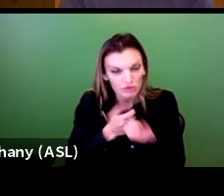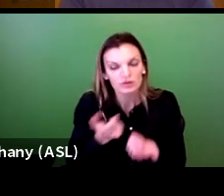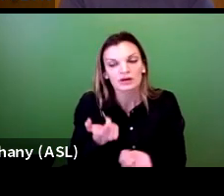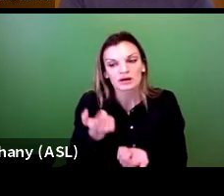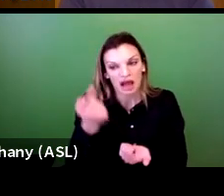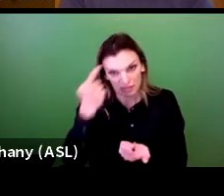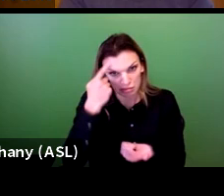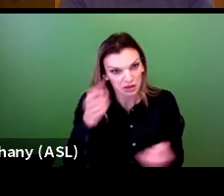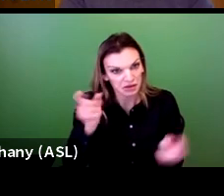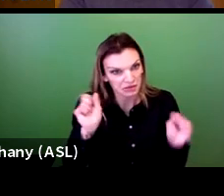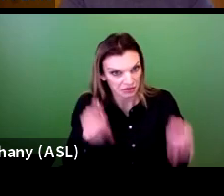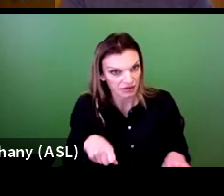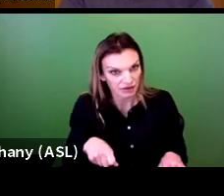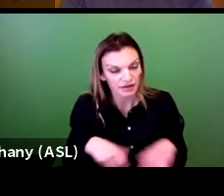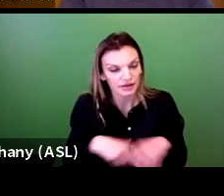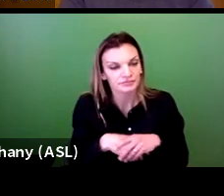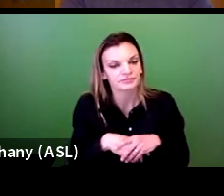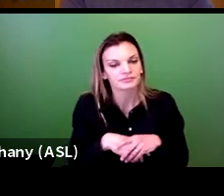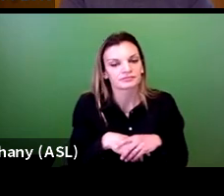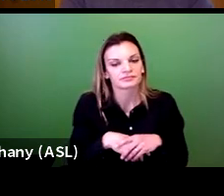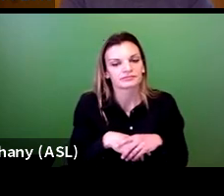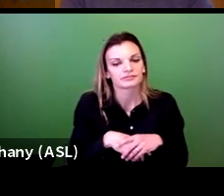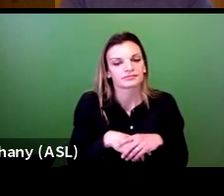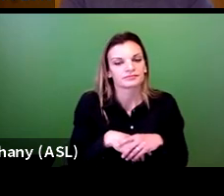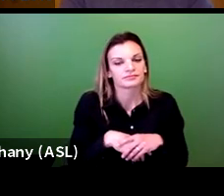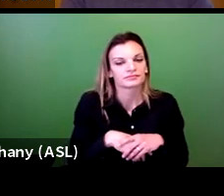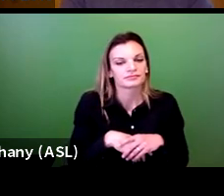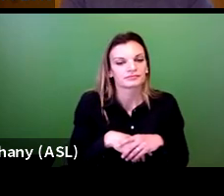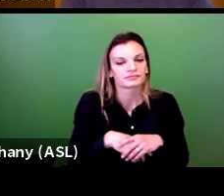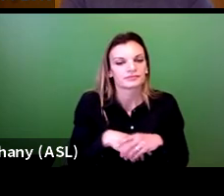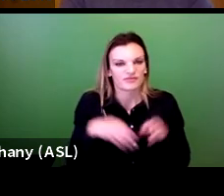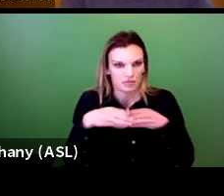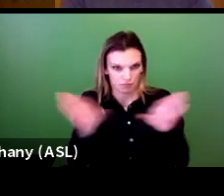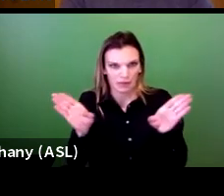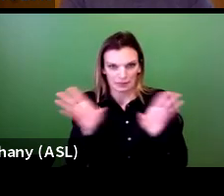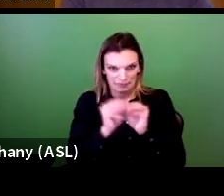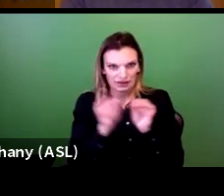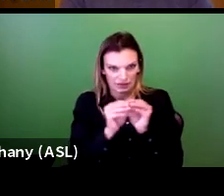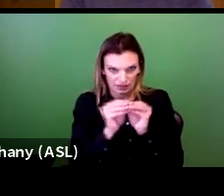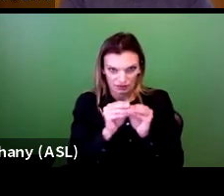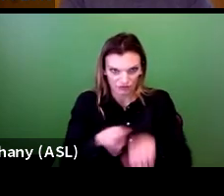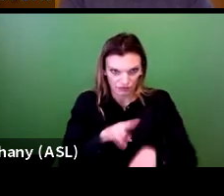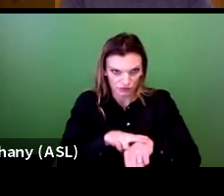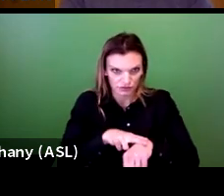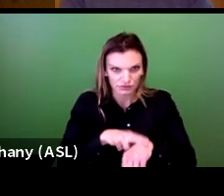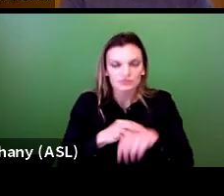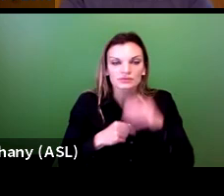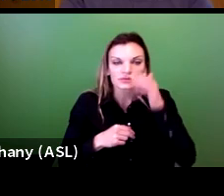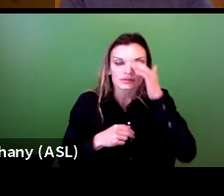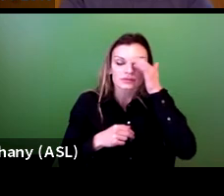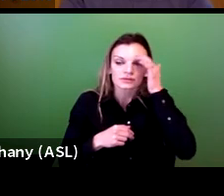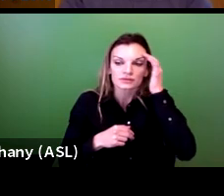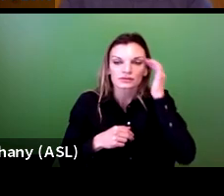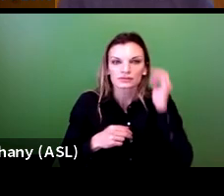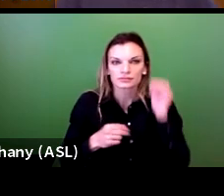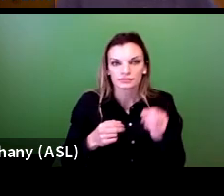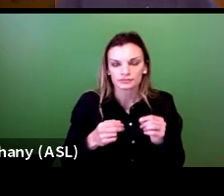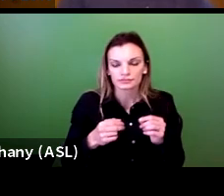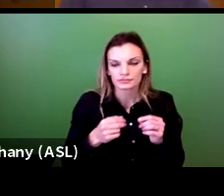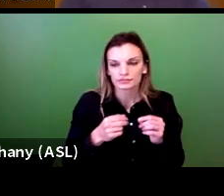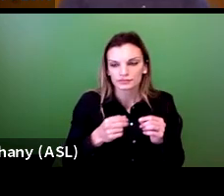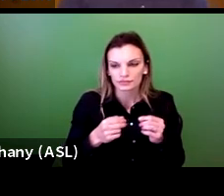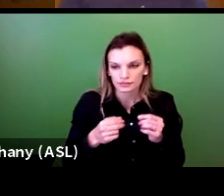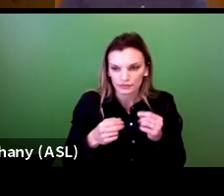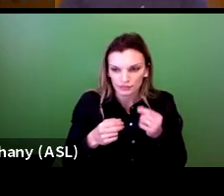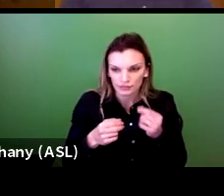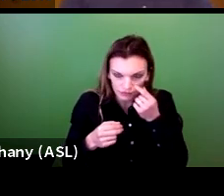do that, I believe, within a public meeting, where it gets separate. And just to kind of flag, if